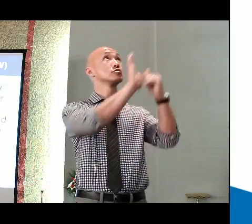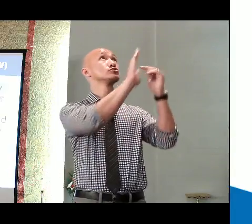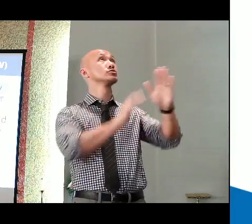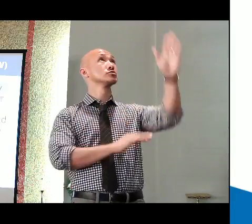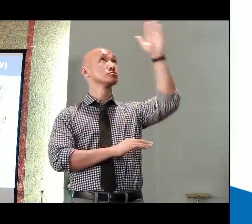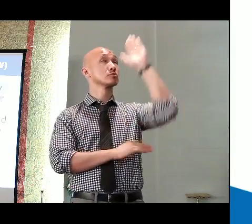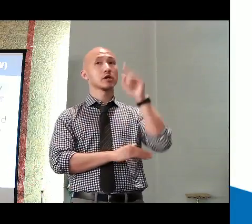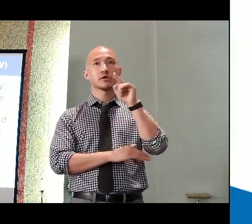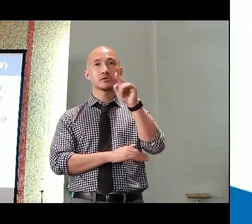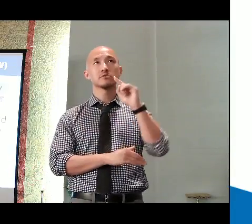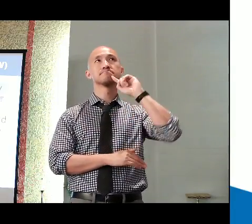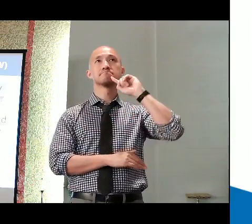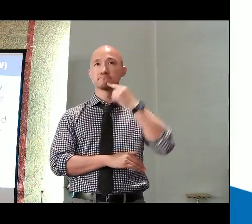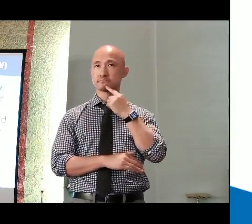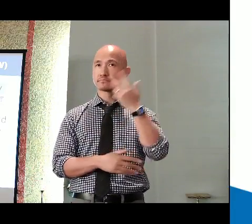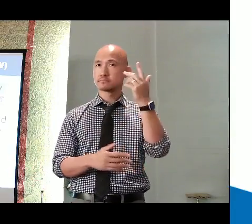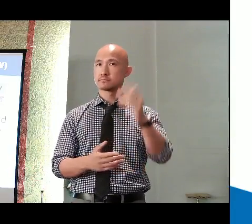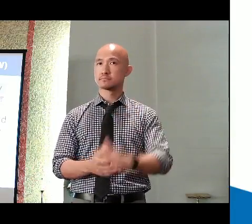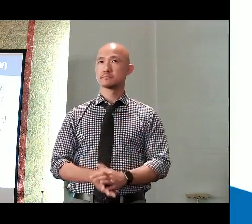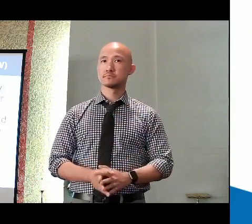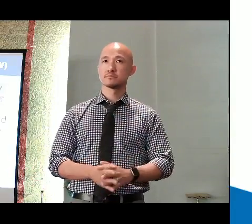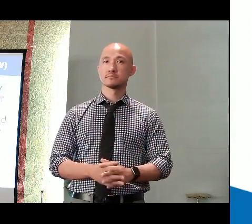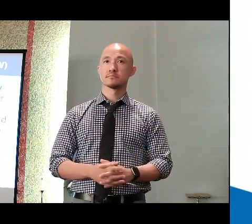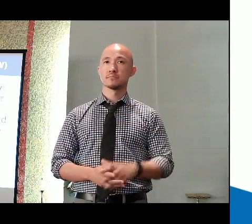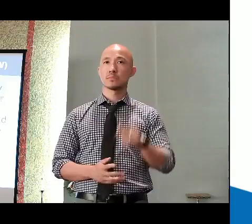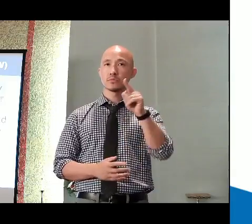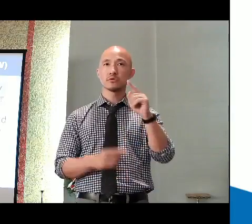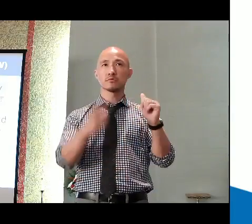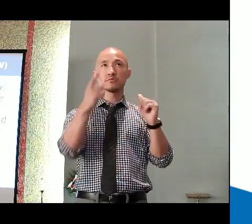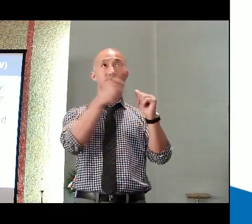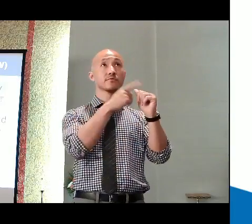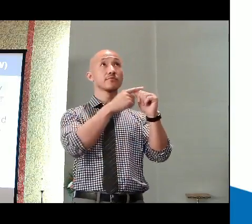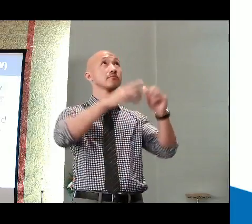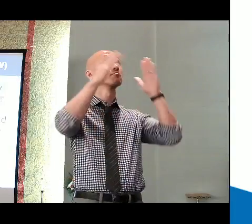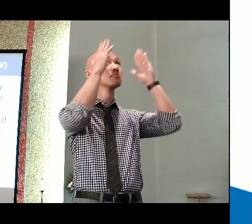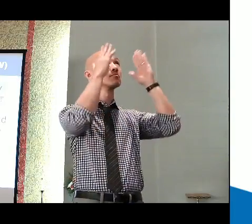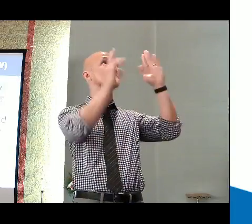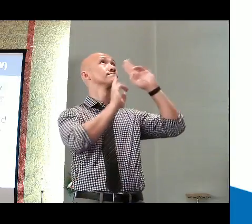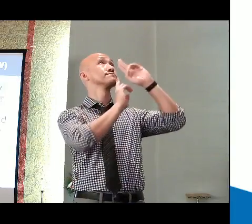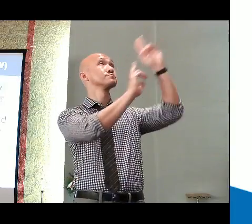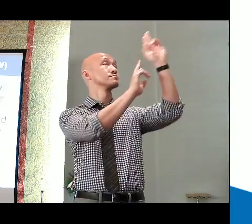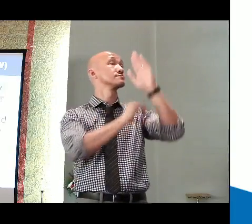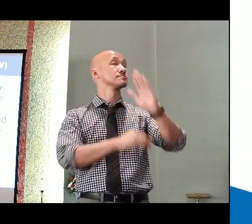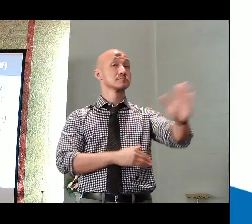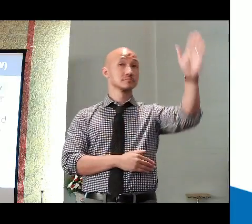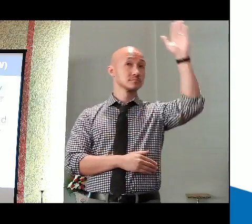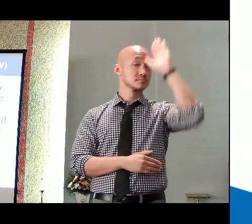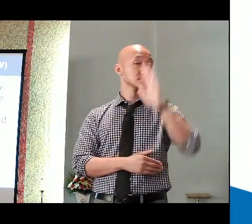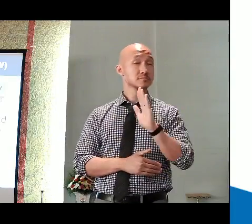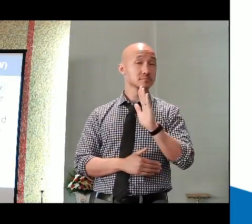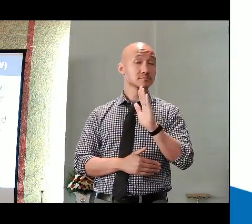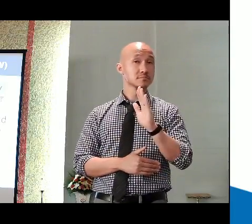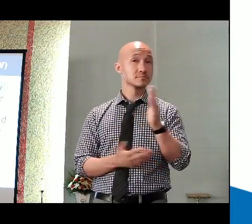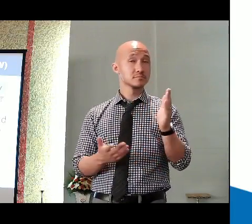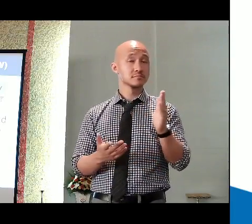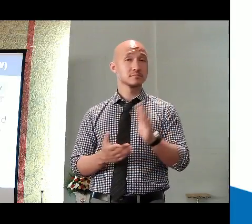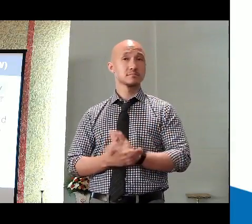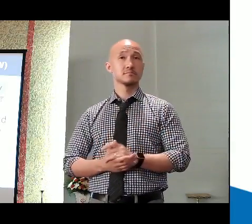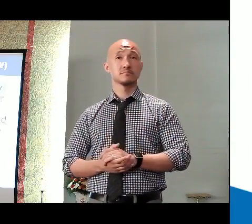the showing, the sign that we're keeping God first in this relationship, even before there is